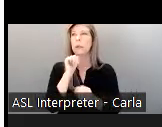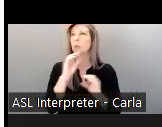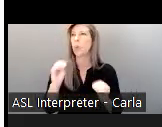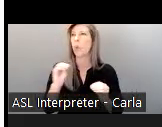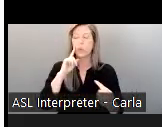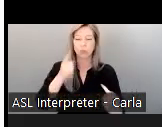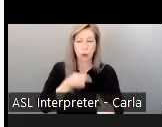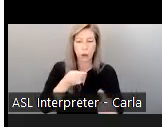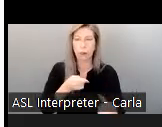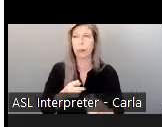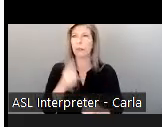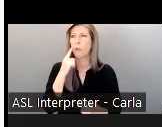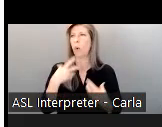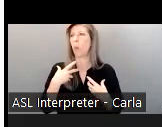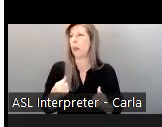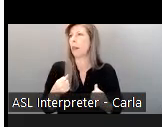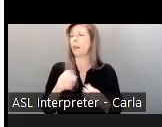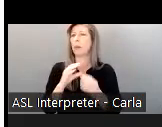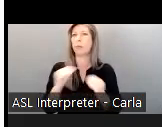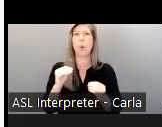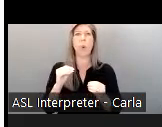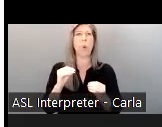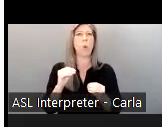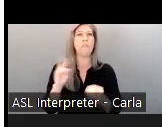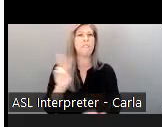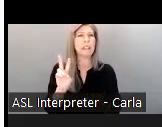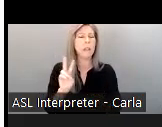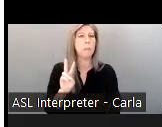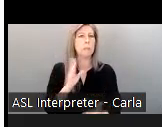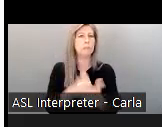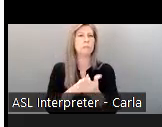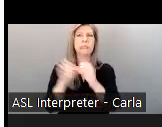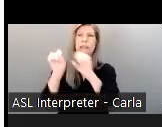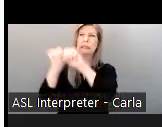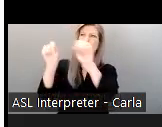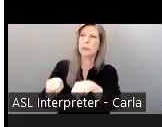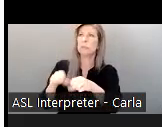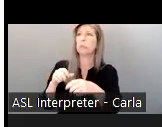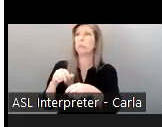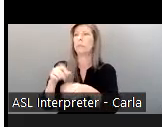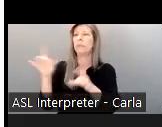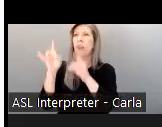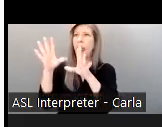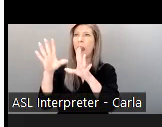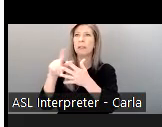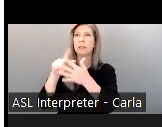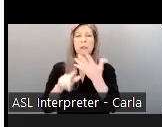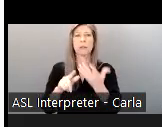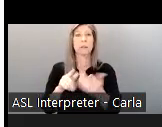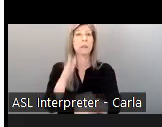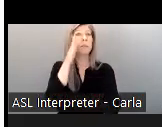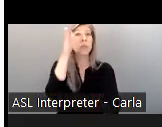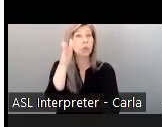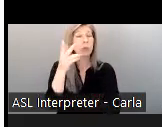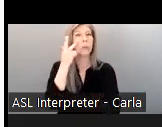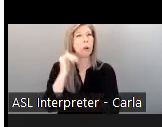not victims of systematic and institutional violence, a future where I and all the communities that I'm a part